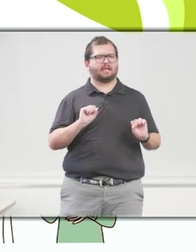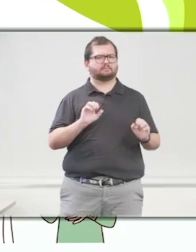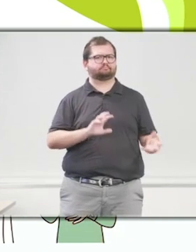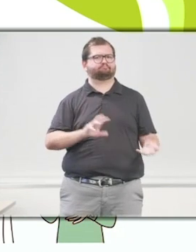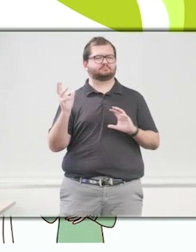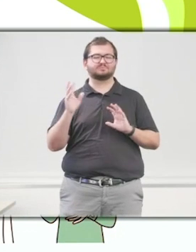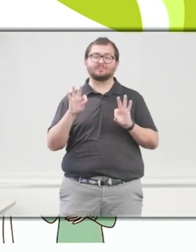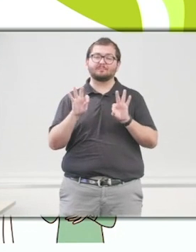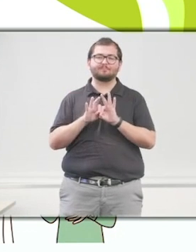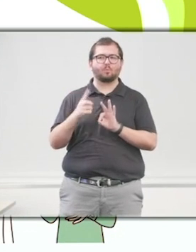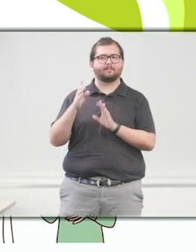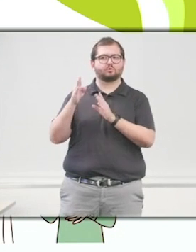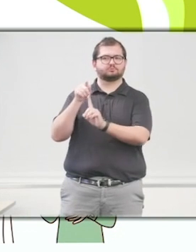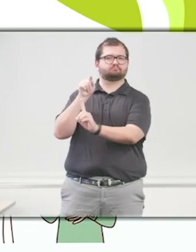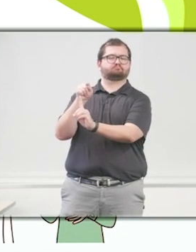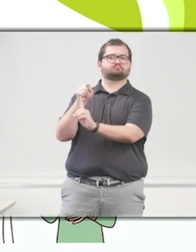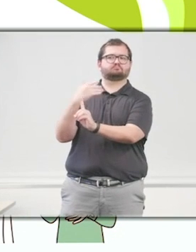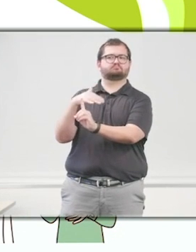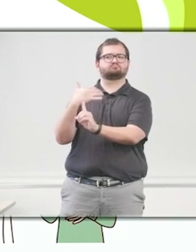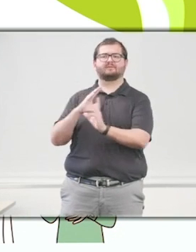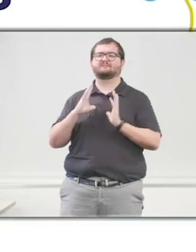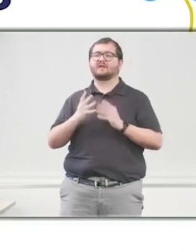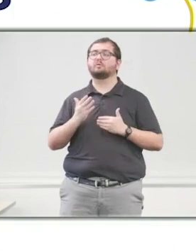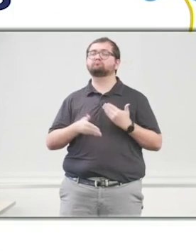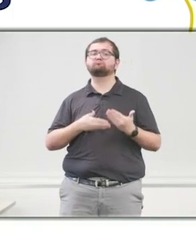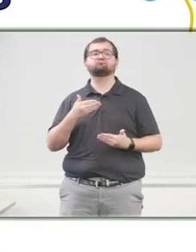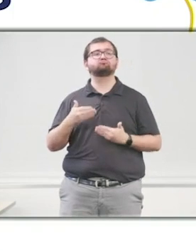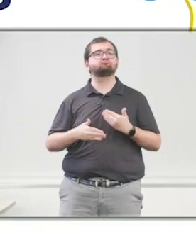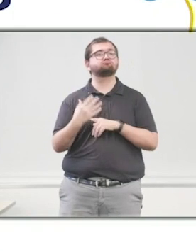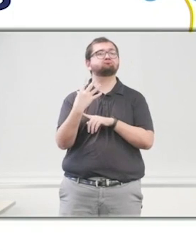point person who is great under pressure.